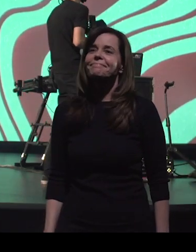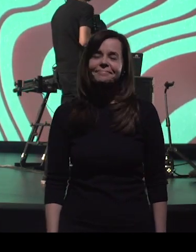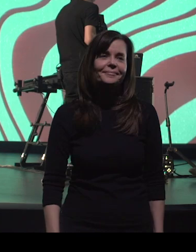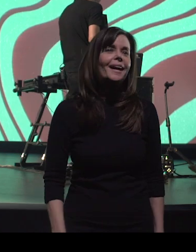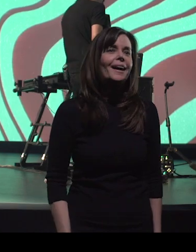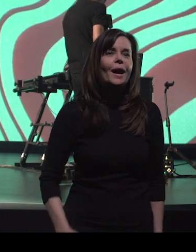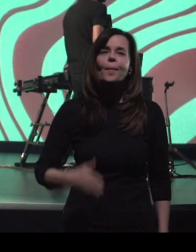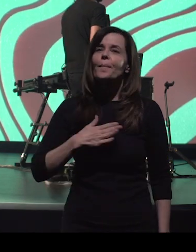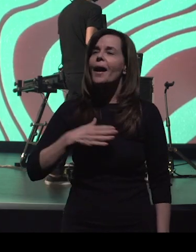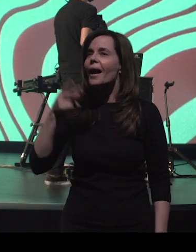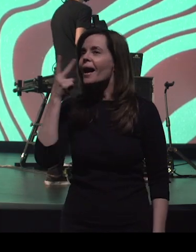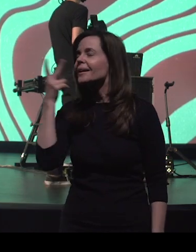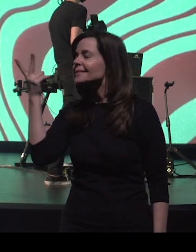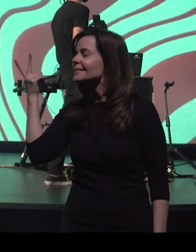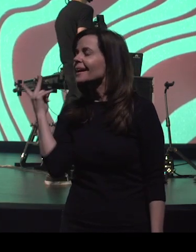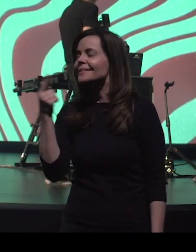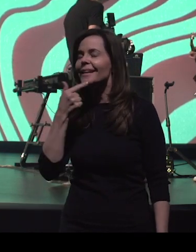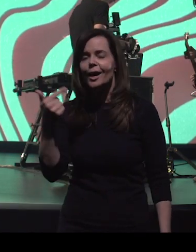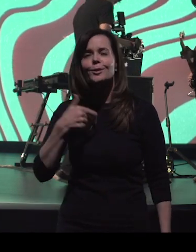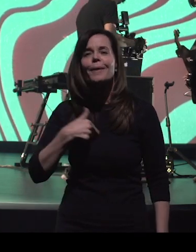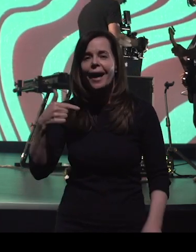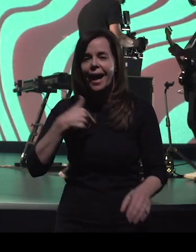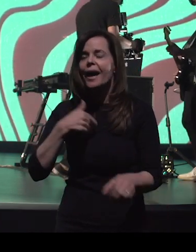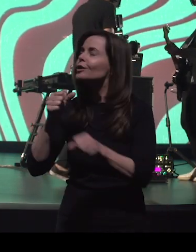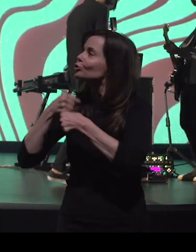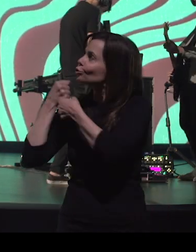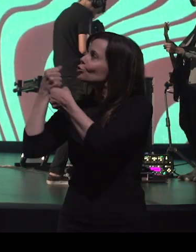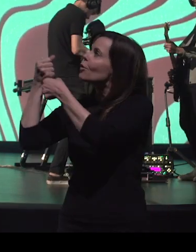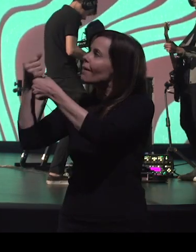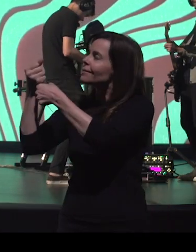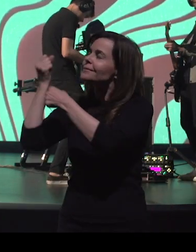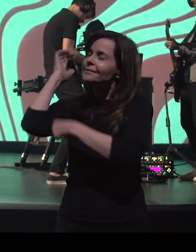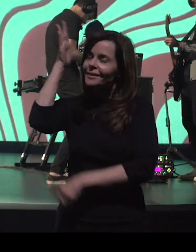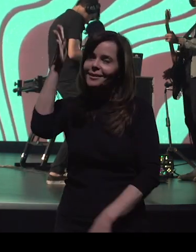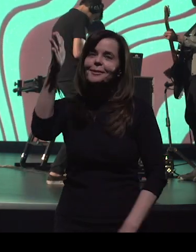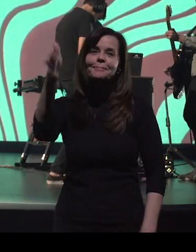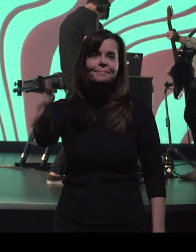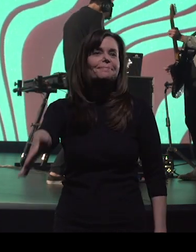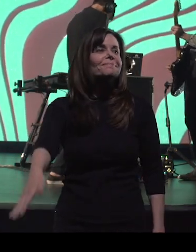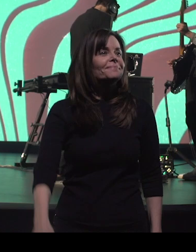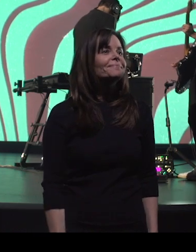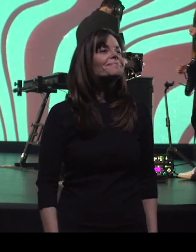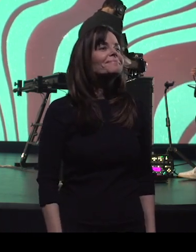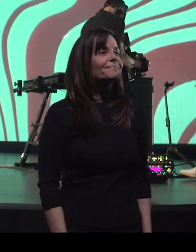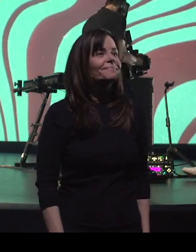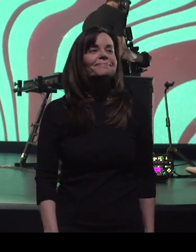Yeah, my heart says I can trust him with the words of it.